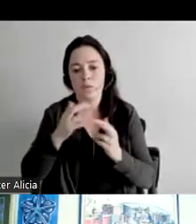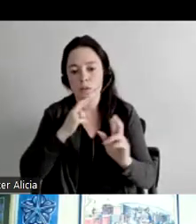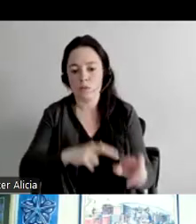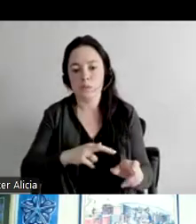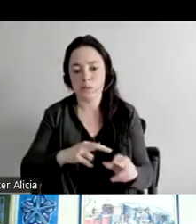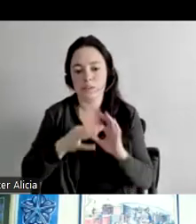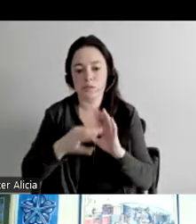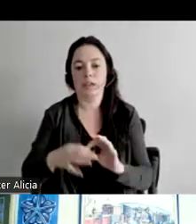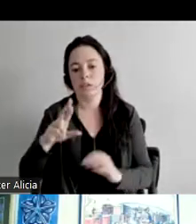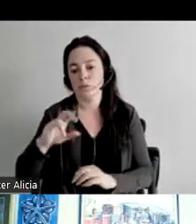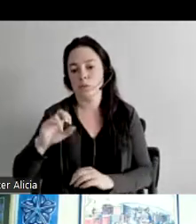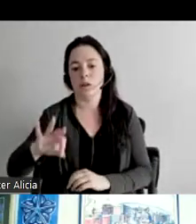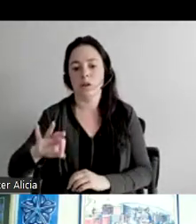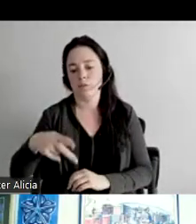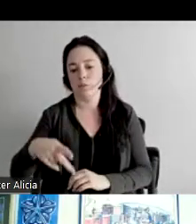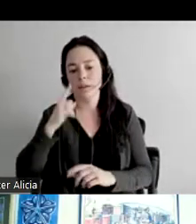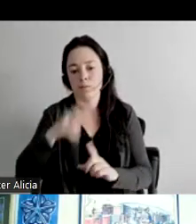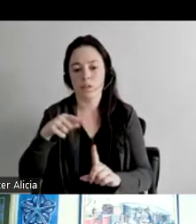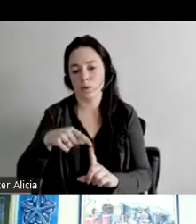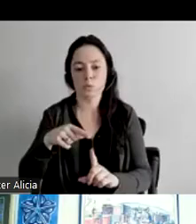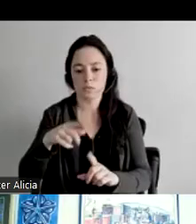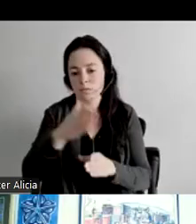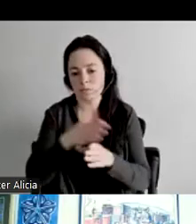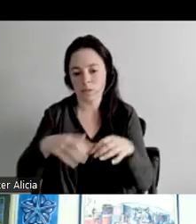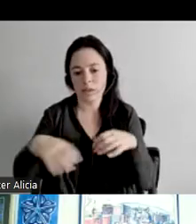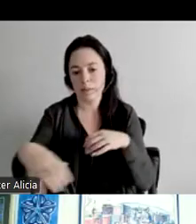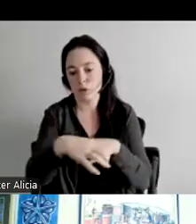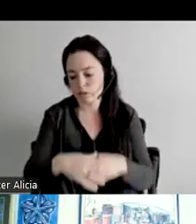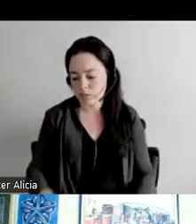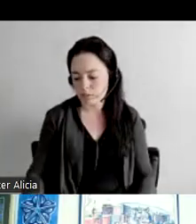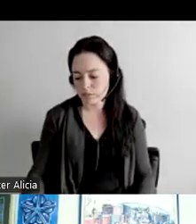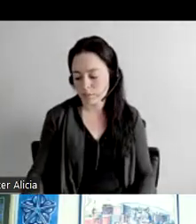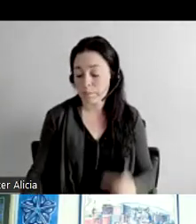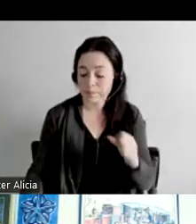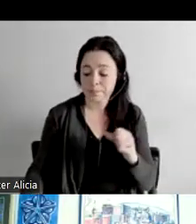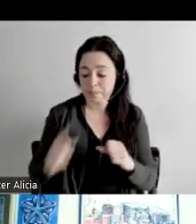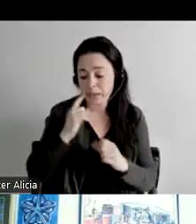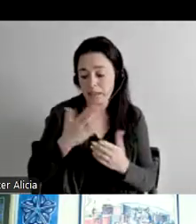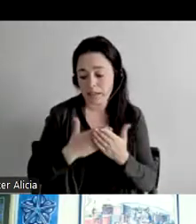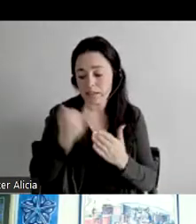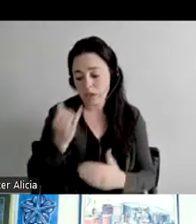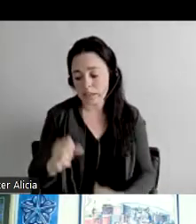RFP for targeted neighborhoods. Yeah, I think that's actually a good idea.